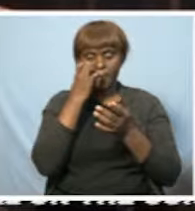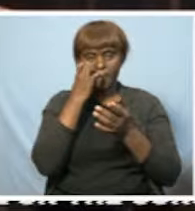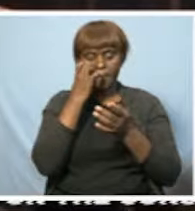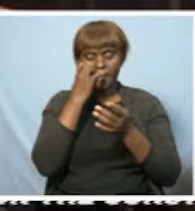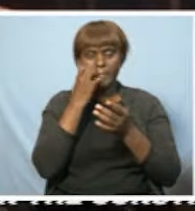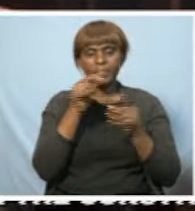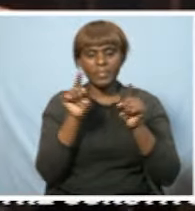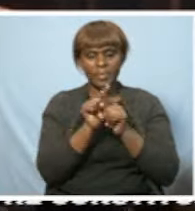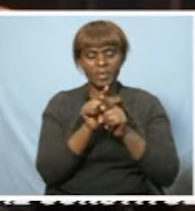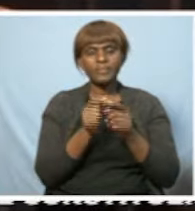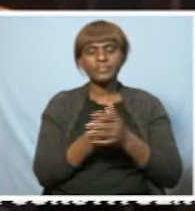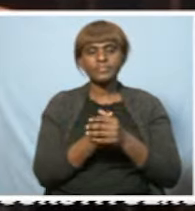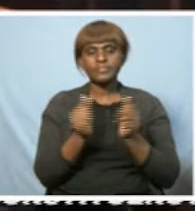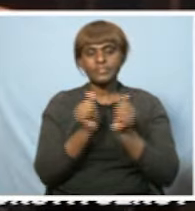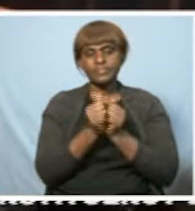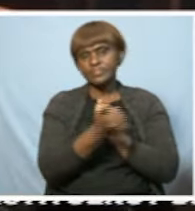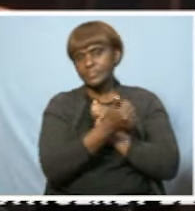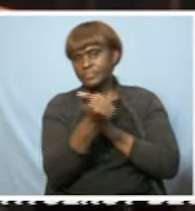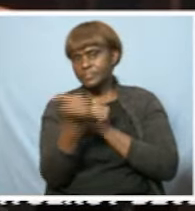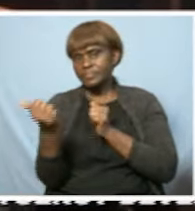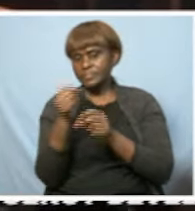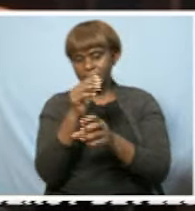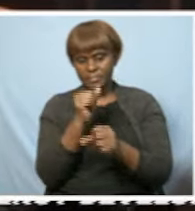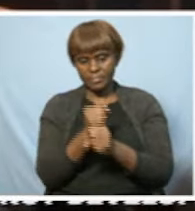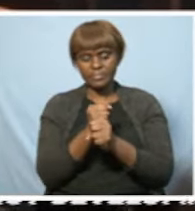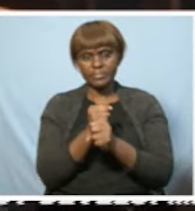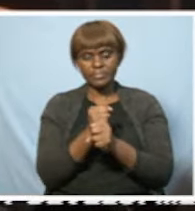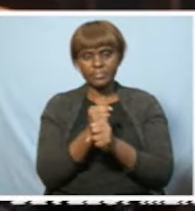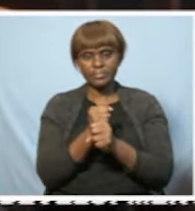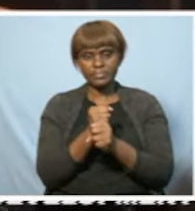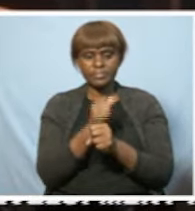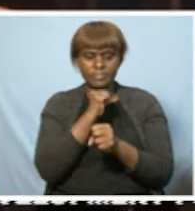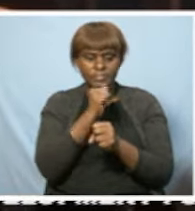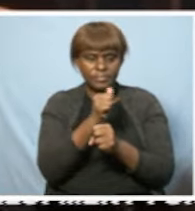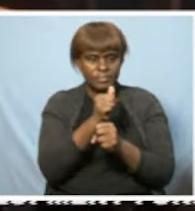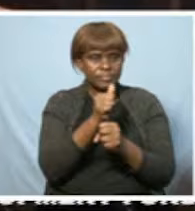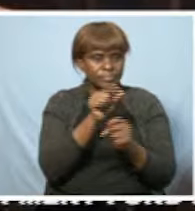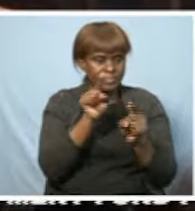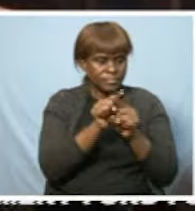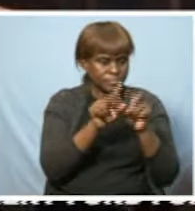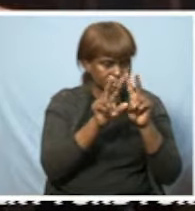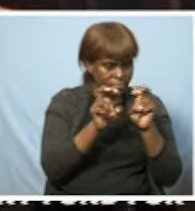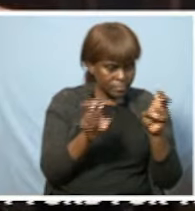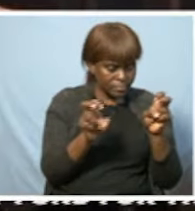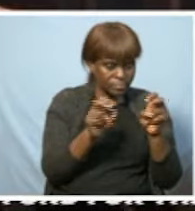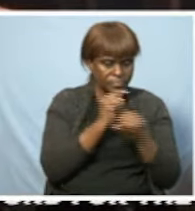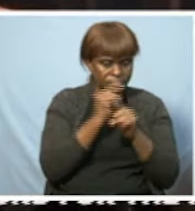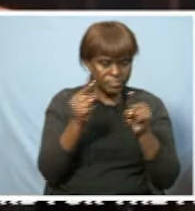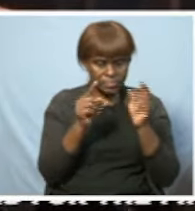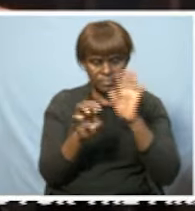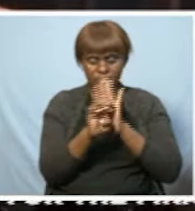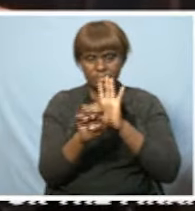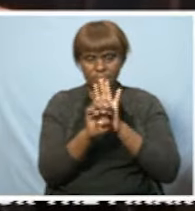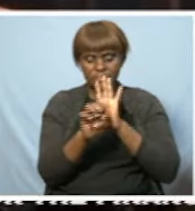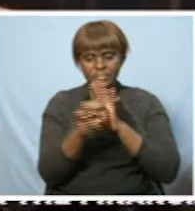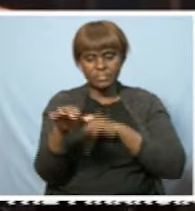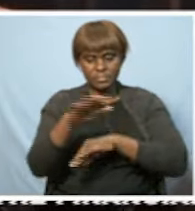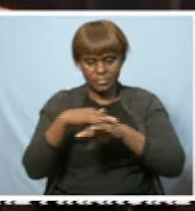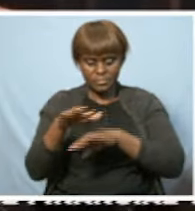which means the contractor never received. They're never acquitted. Check. As just an example of IPC number